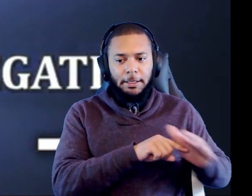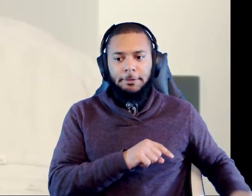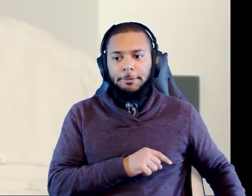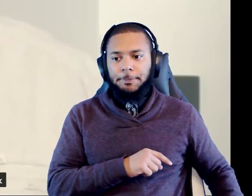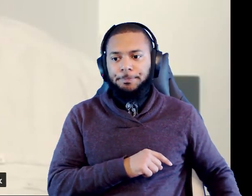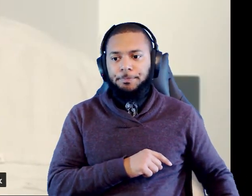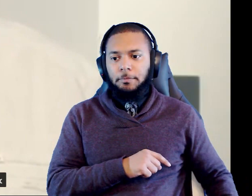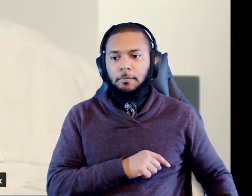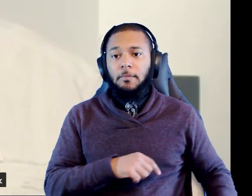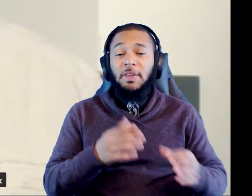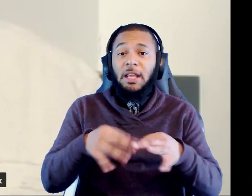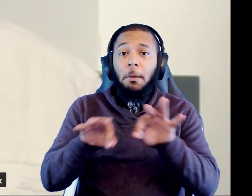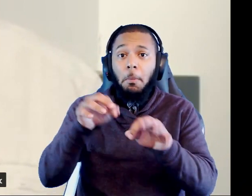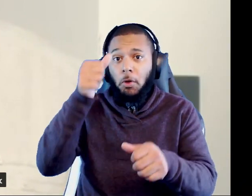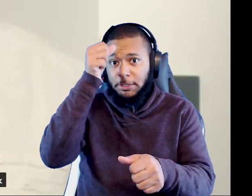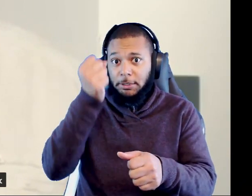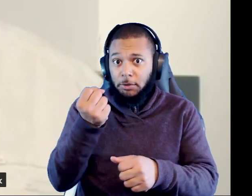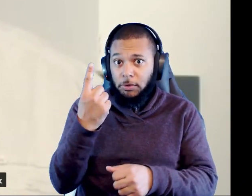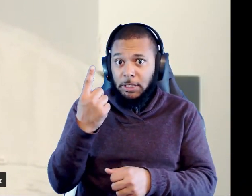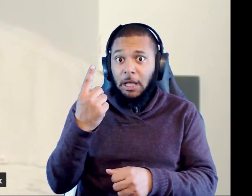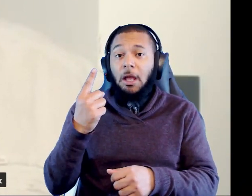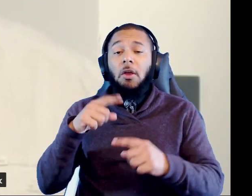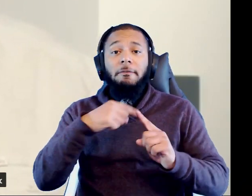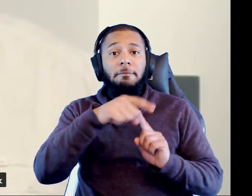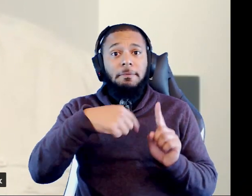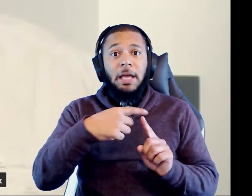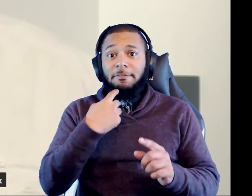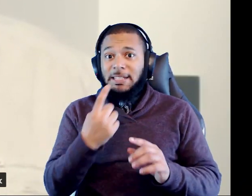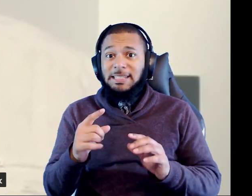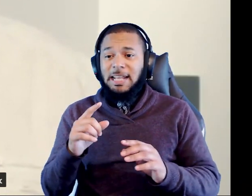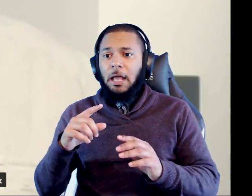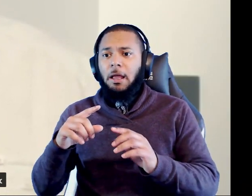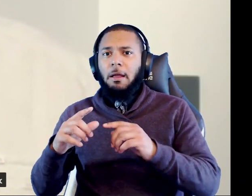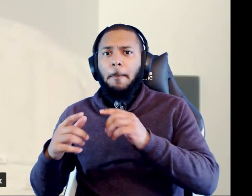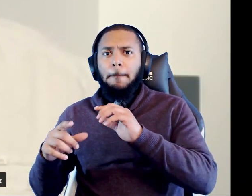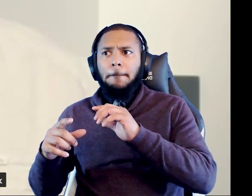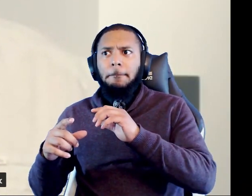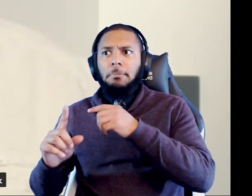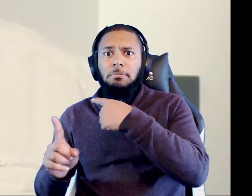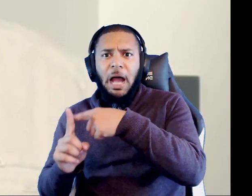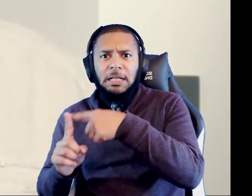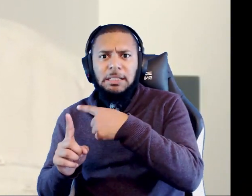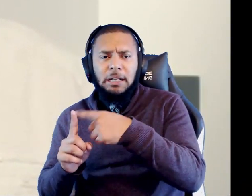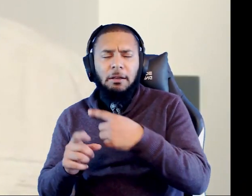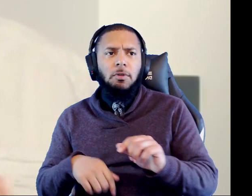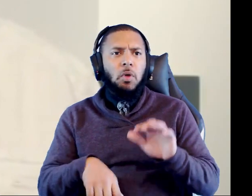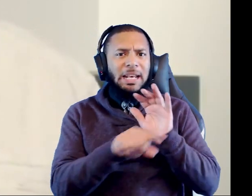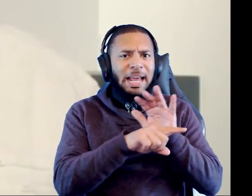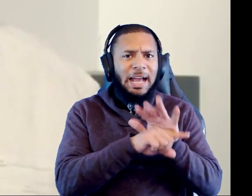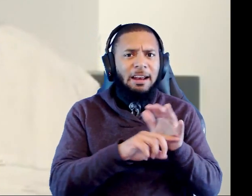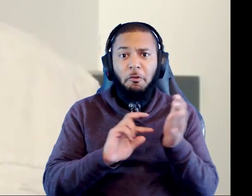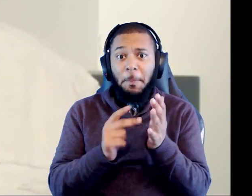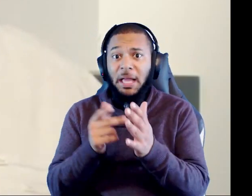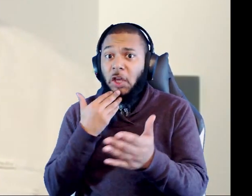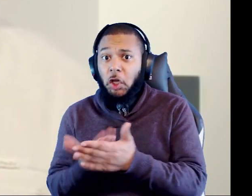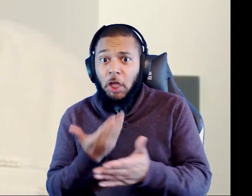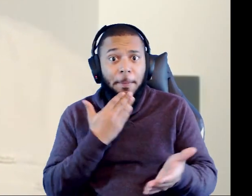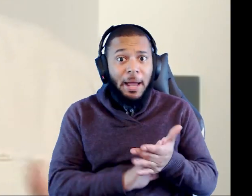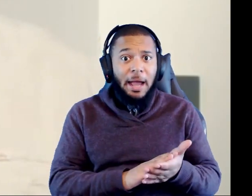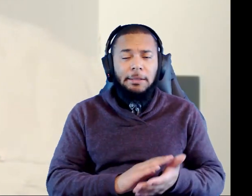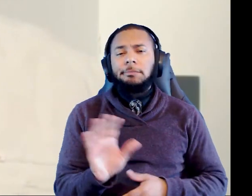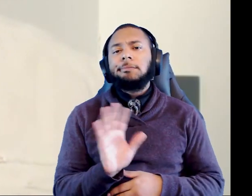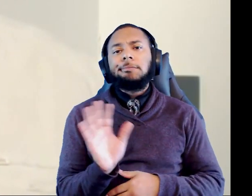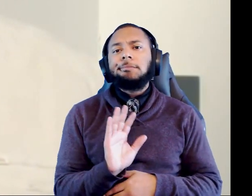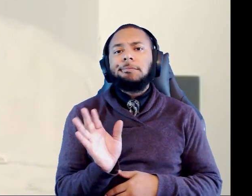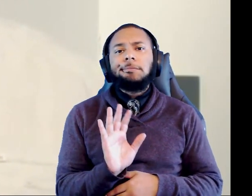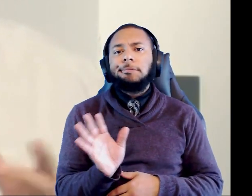important to note when talking about a feedback loop that if I say positive feedback loop or negative feedback loop, that doesn't mean that they're good